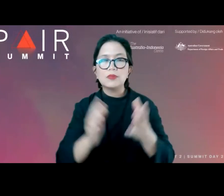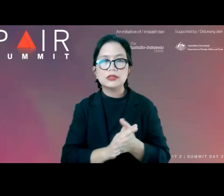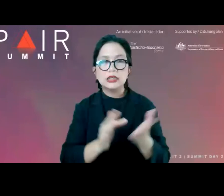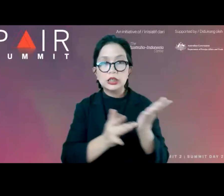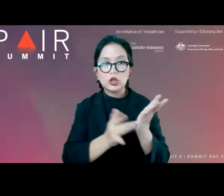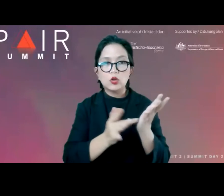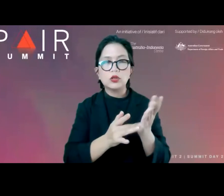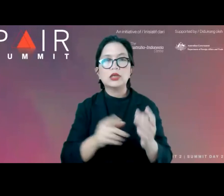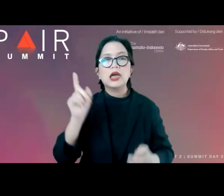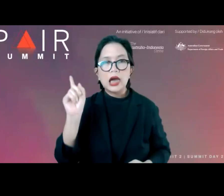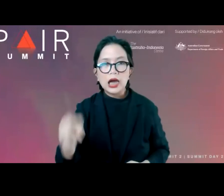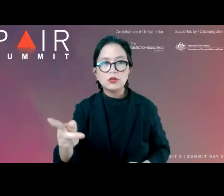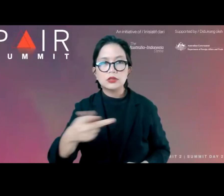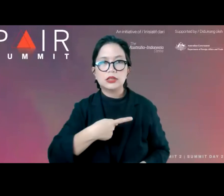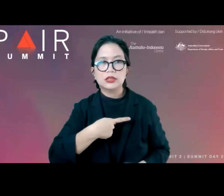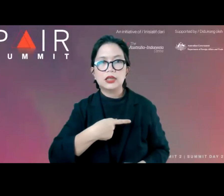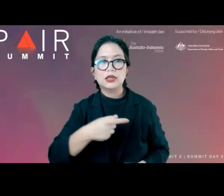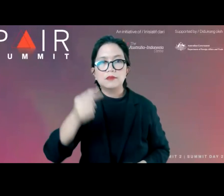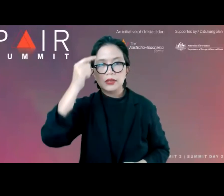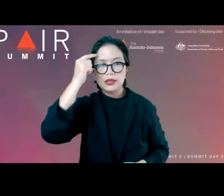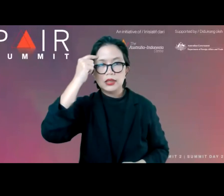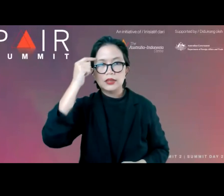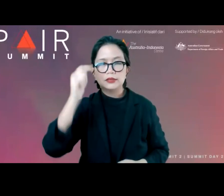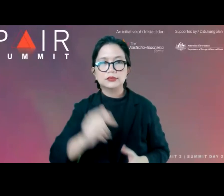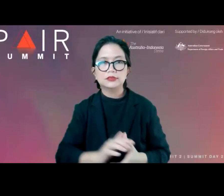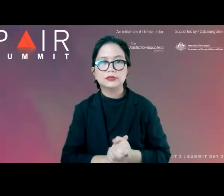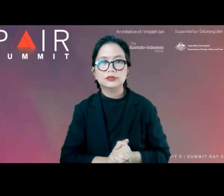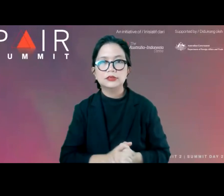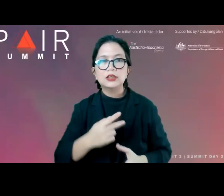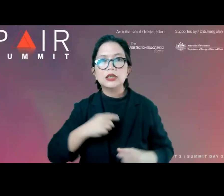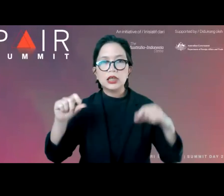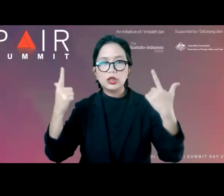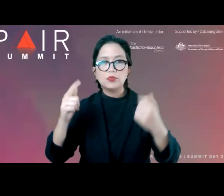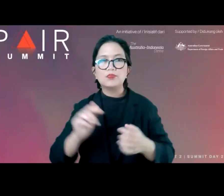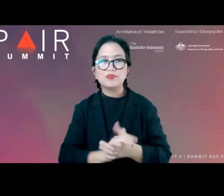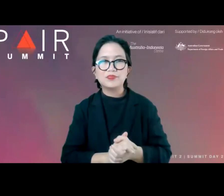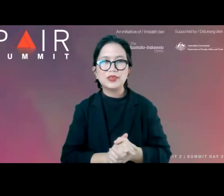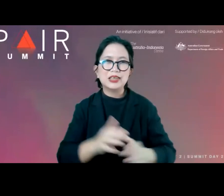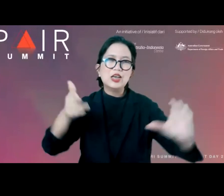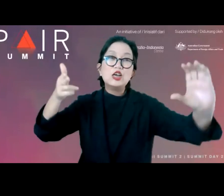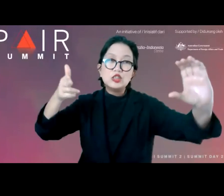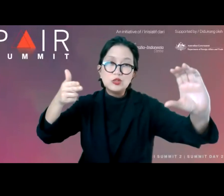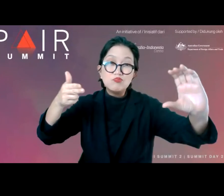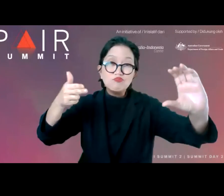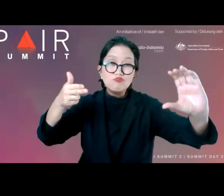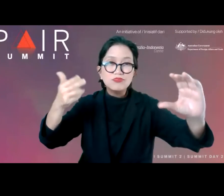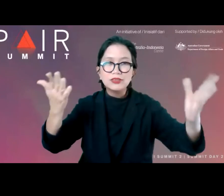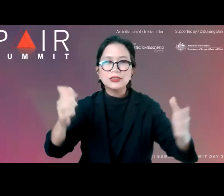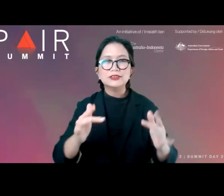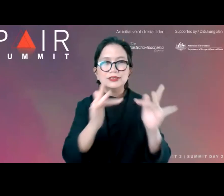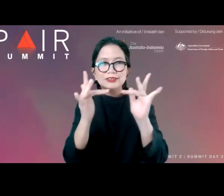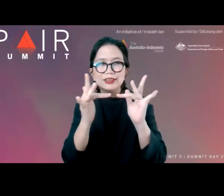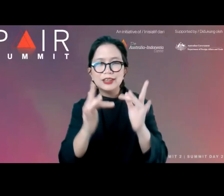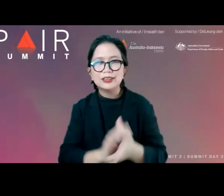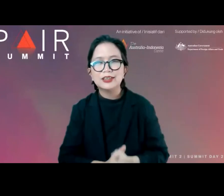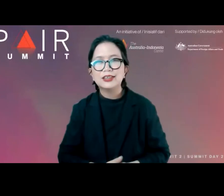mean, nowadays we are all living on Zoom, right? And sometimes I have Zoom conversations with people in different parts of the country, and they